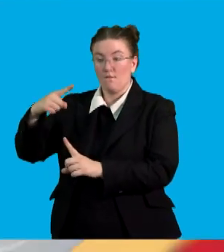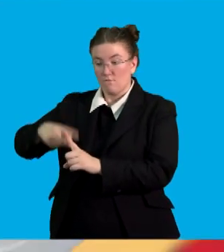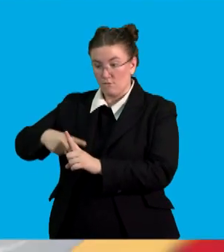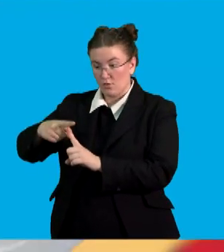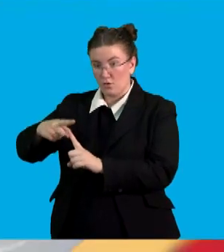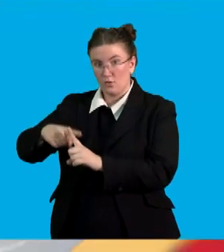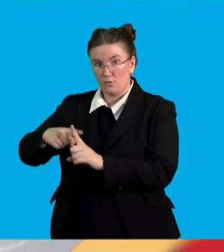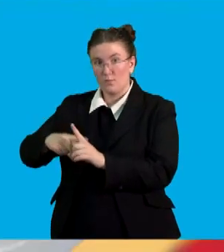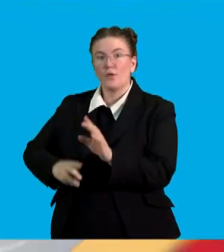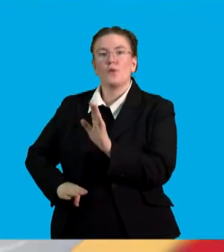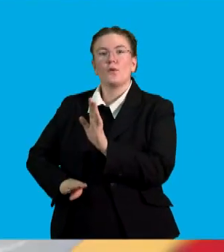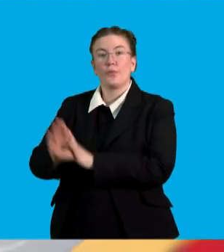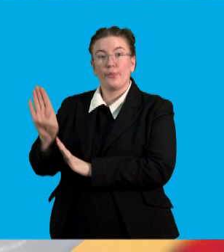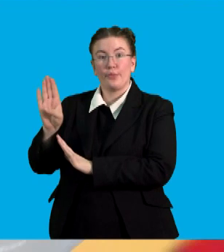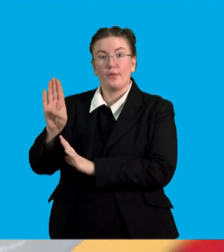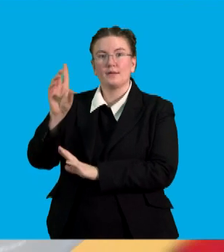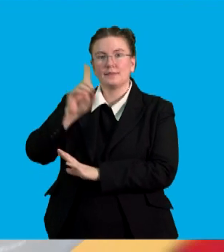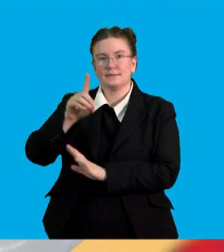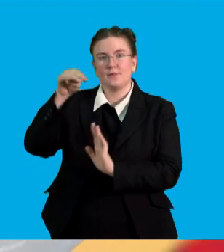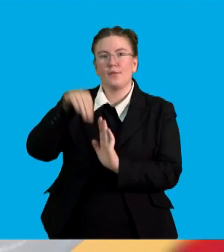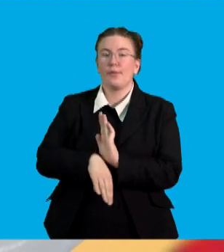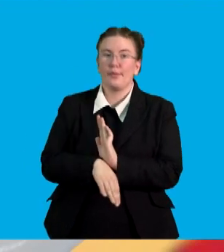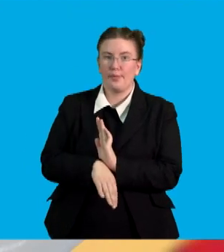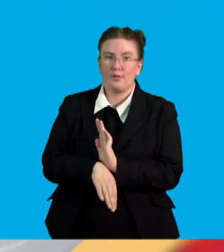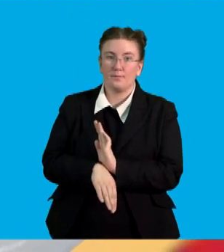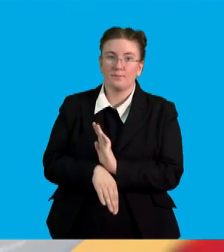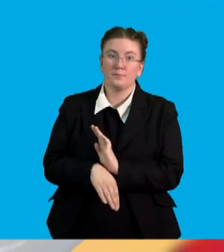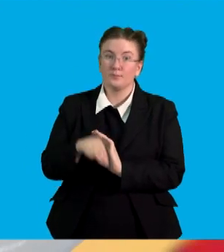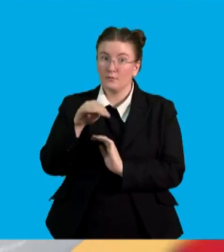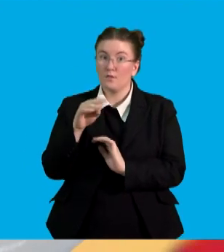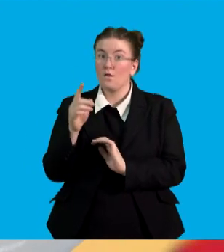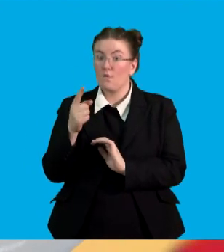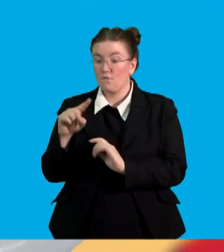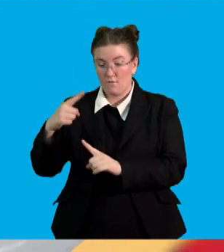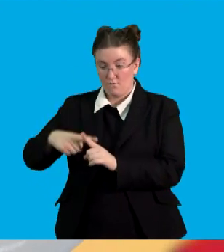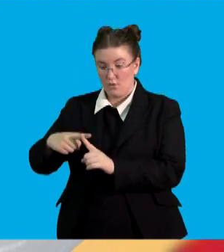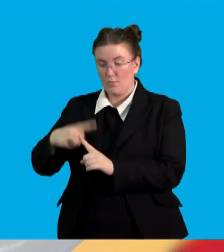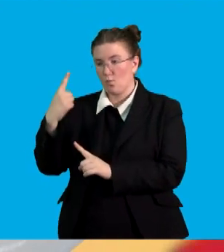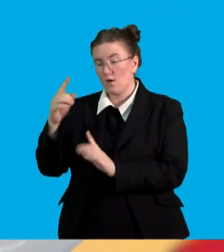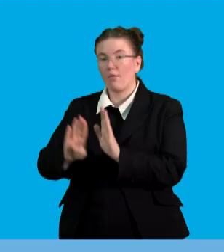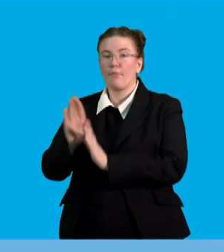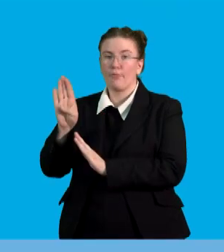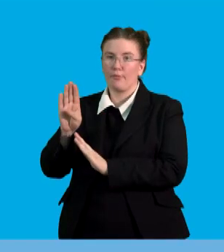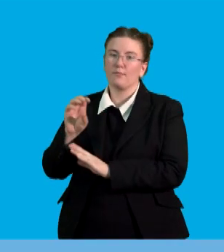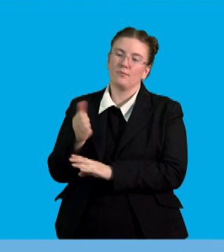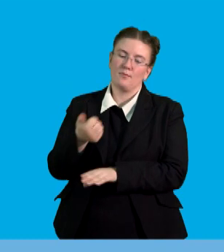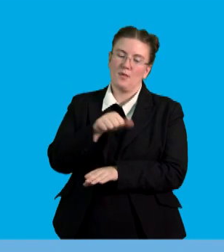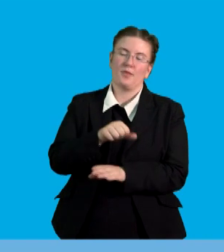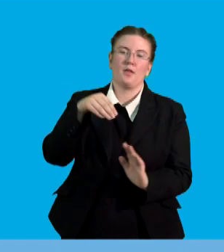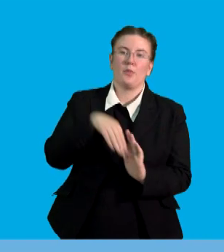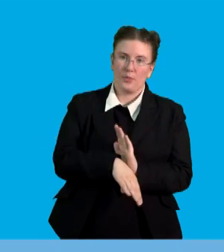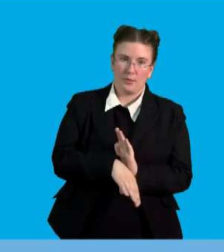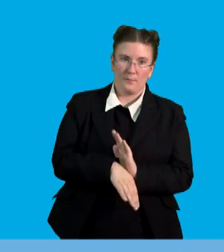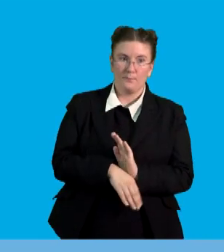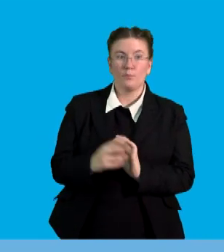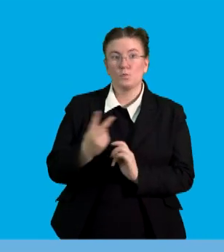volume increases, density must decrease. So when one increases, the other one decreases. Also,